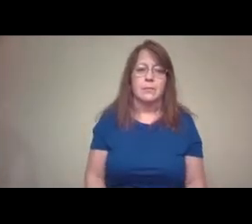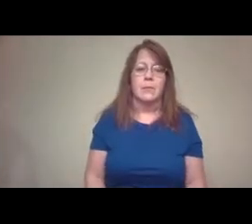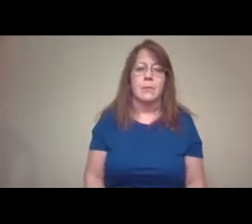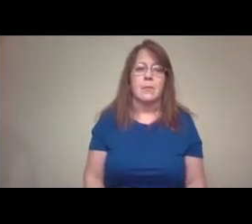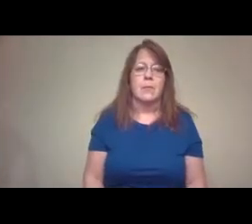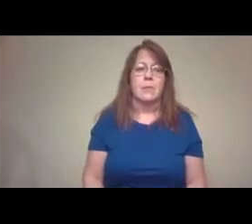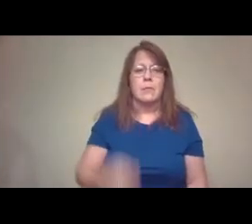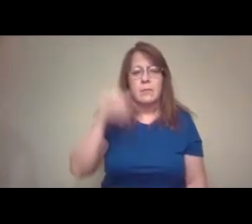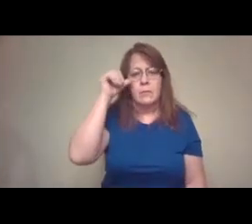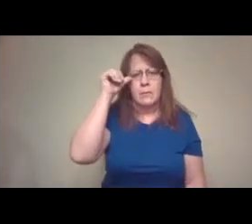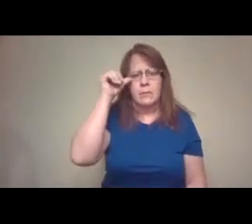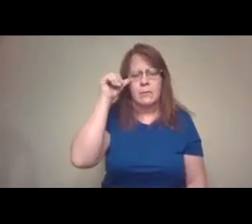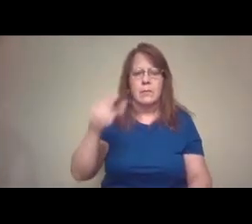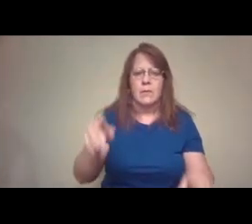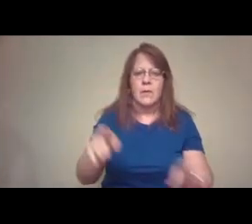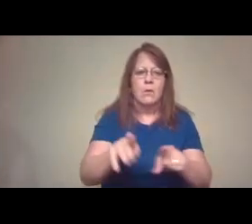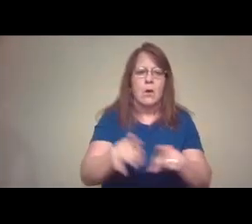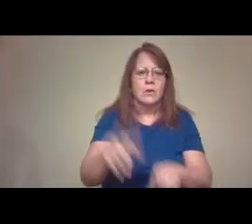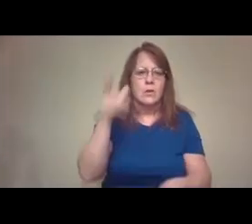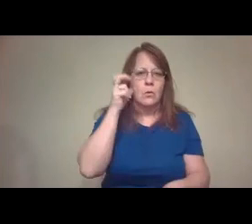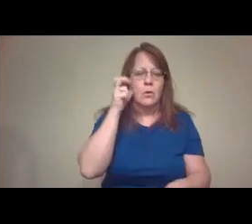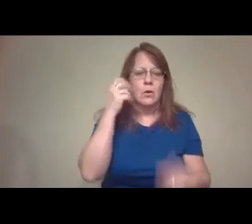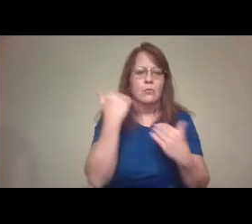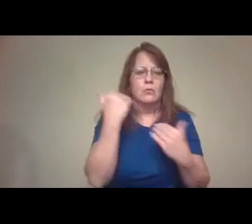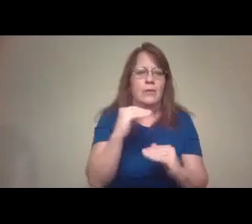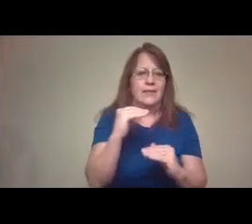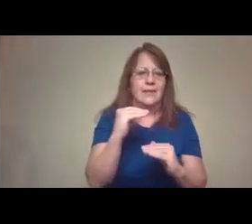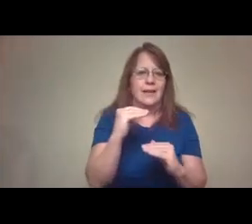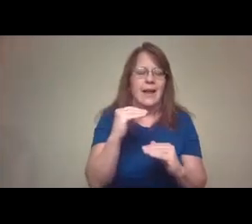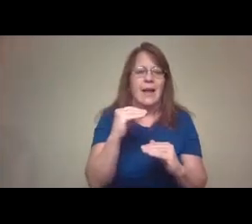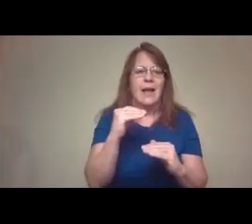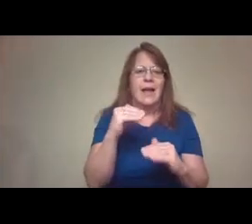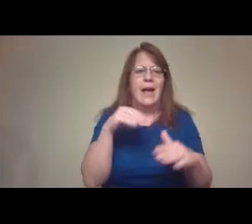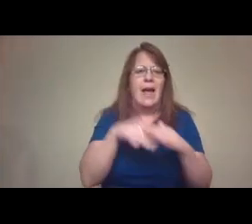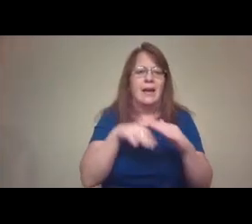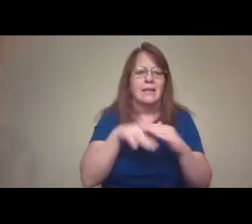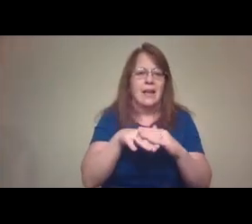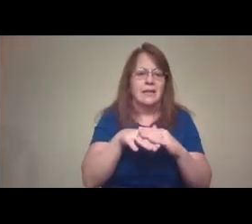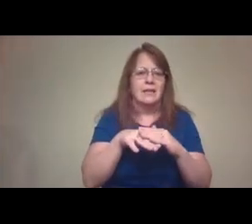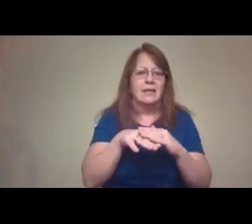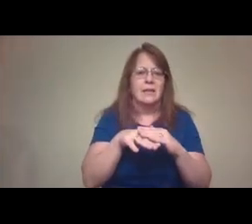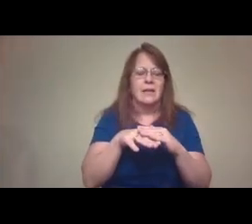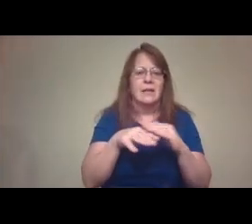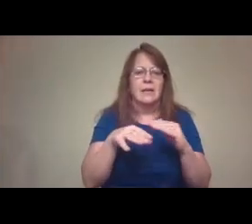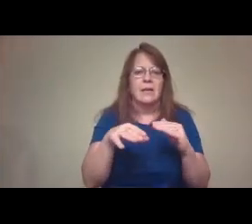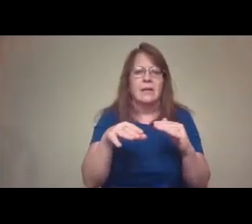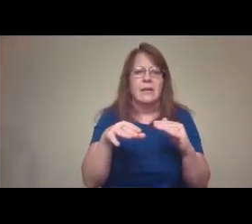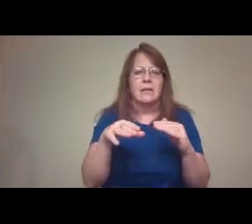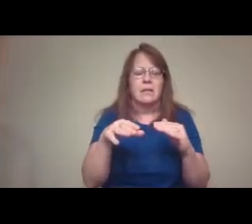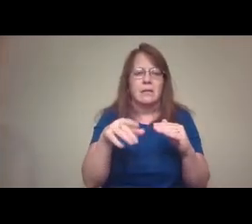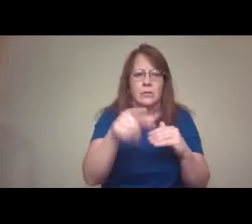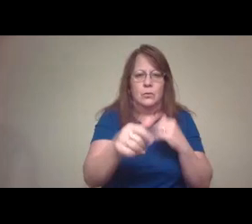You also heard the youth in the video talk about restricting a person's access to lethal means. The impulse to end one's life